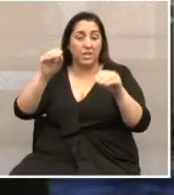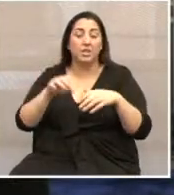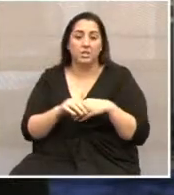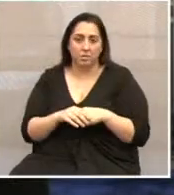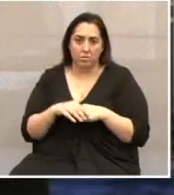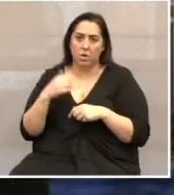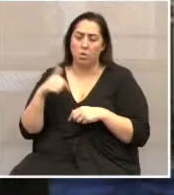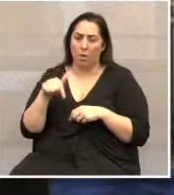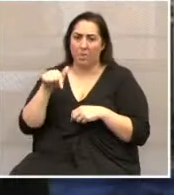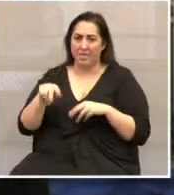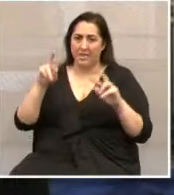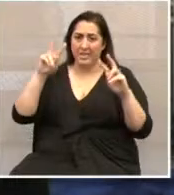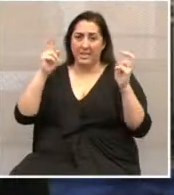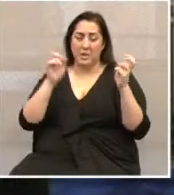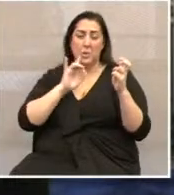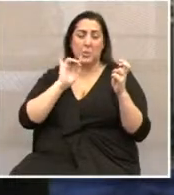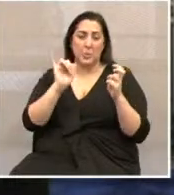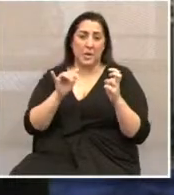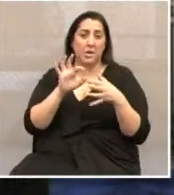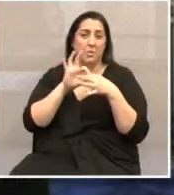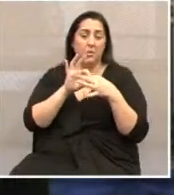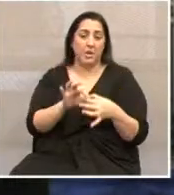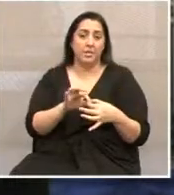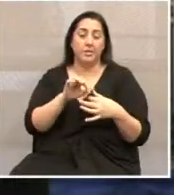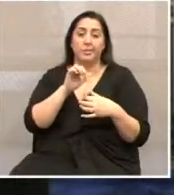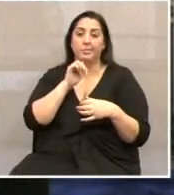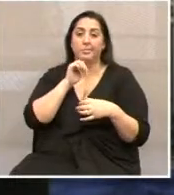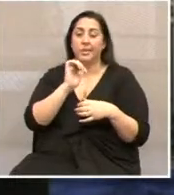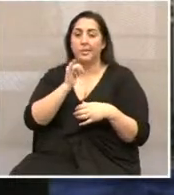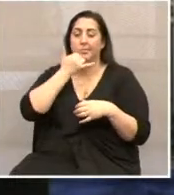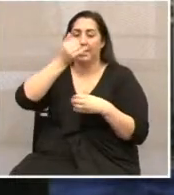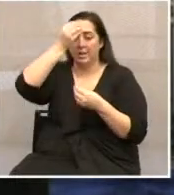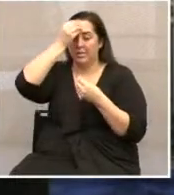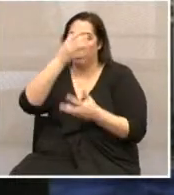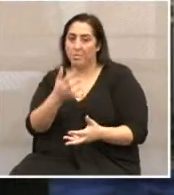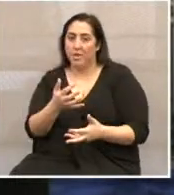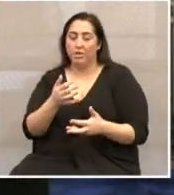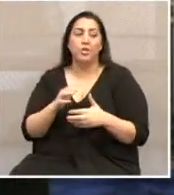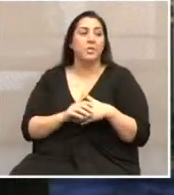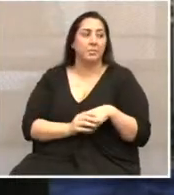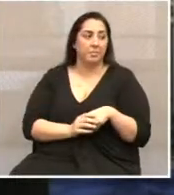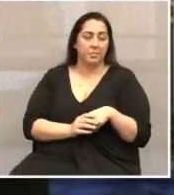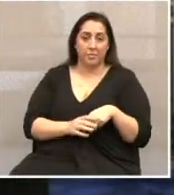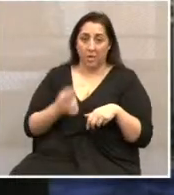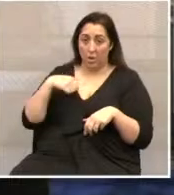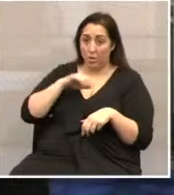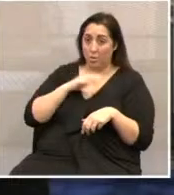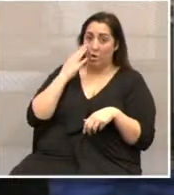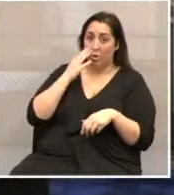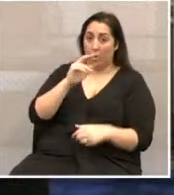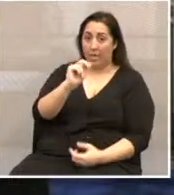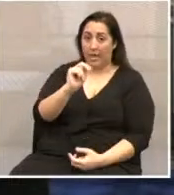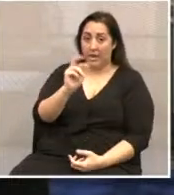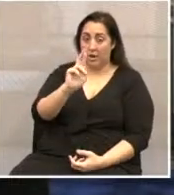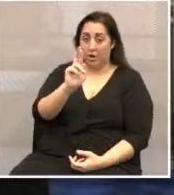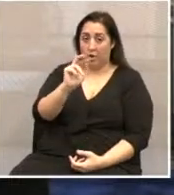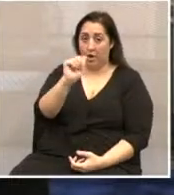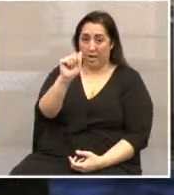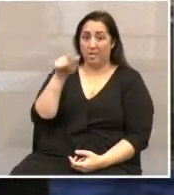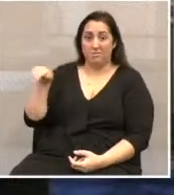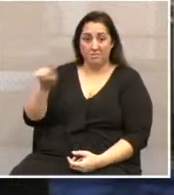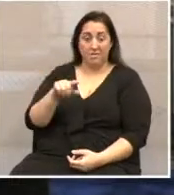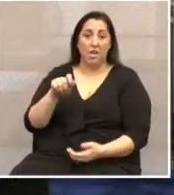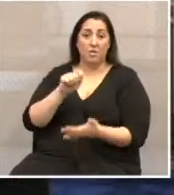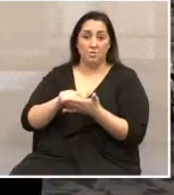that is part of the disinformation and misinformation. We know that the NRA actually has written the playbook on misinformation.